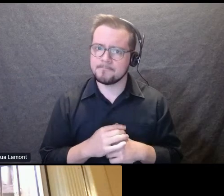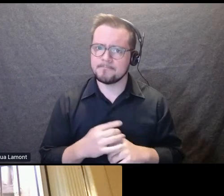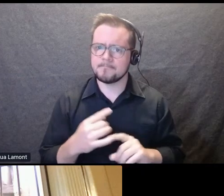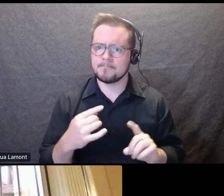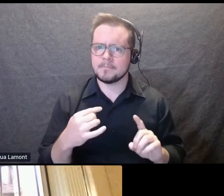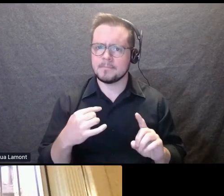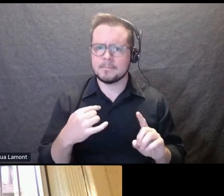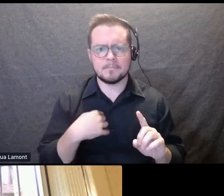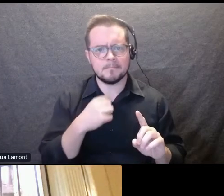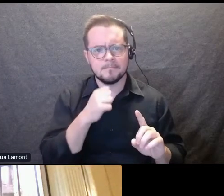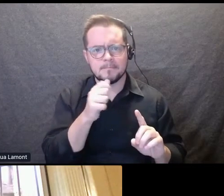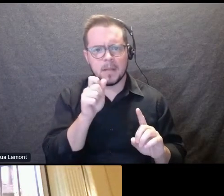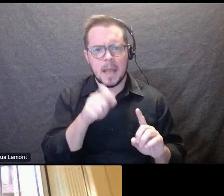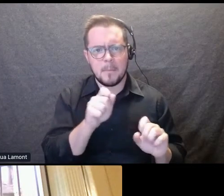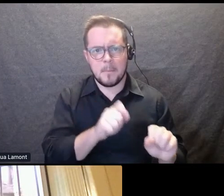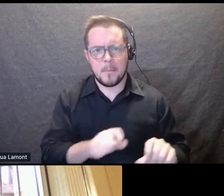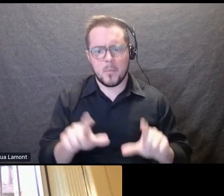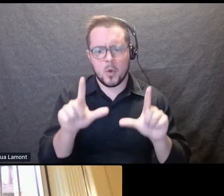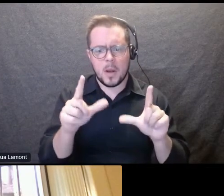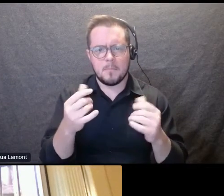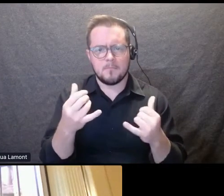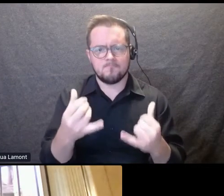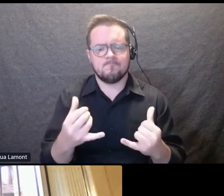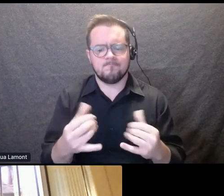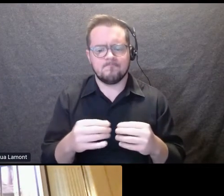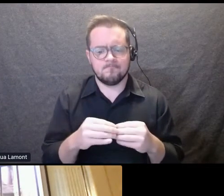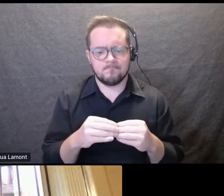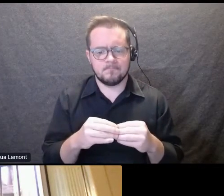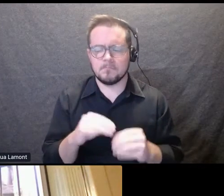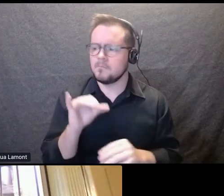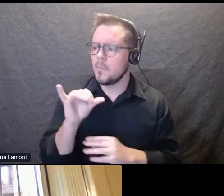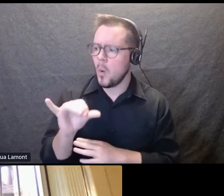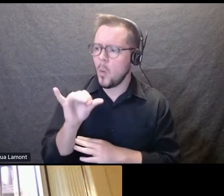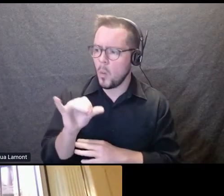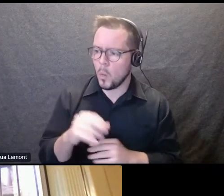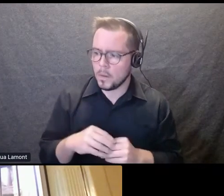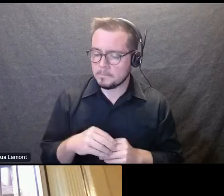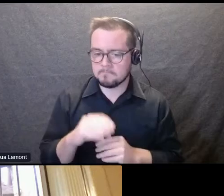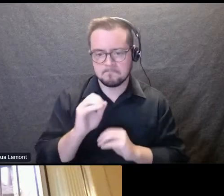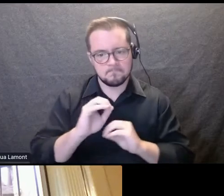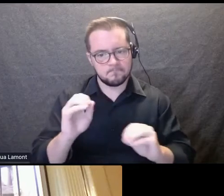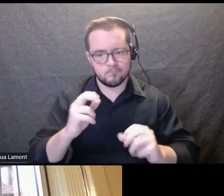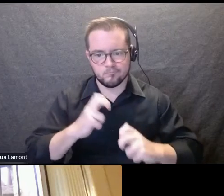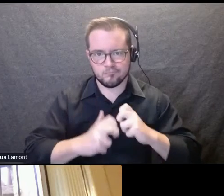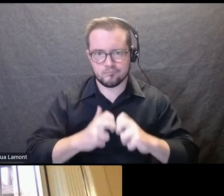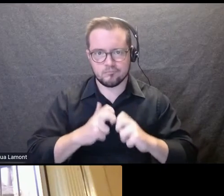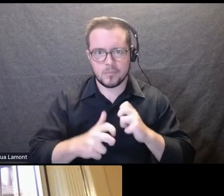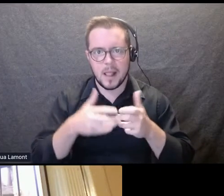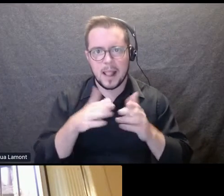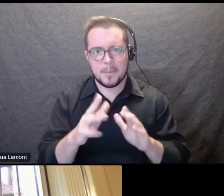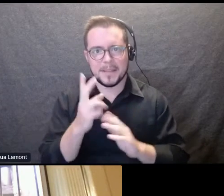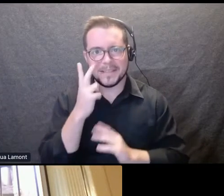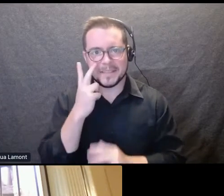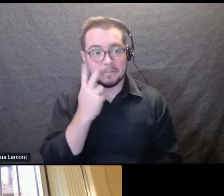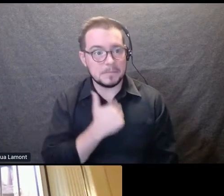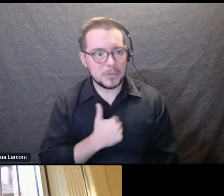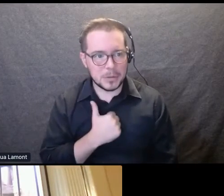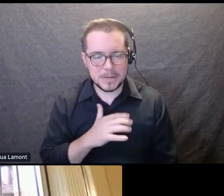I am not able to pull that up at this moment. Oh, no problem. Let me see. Sorry. If I